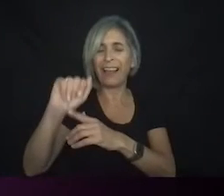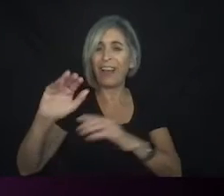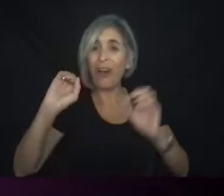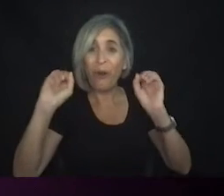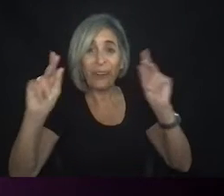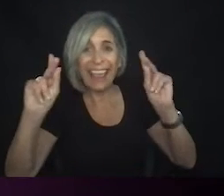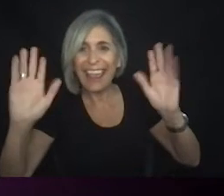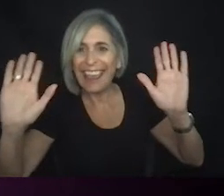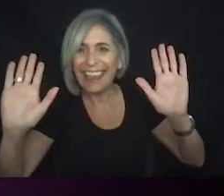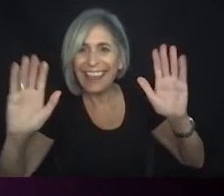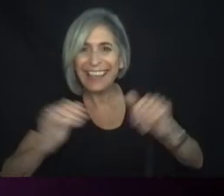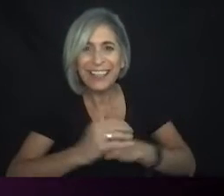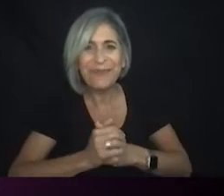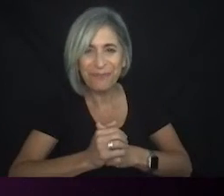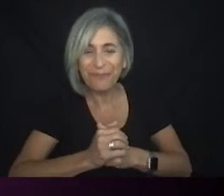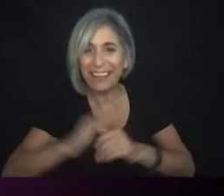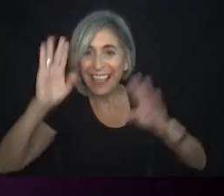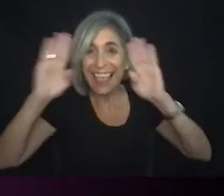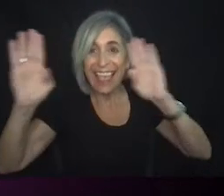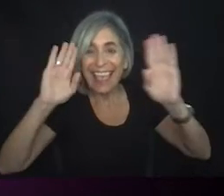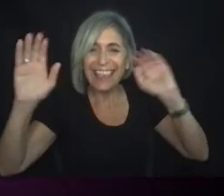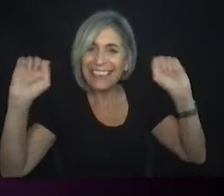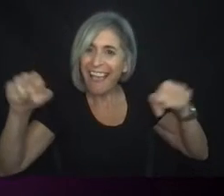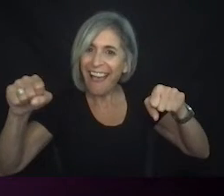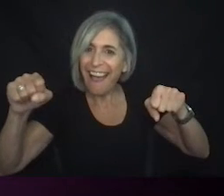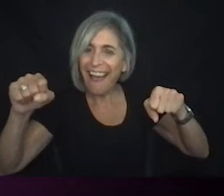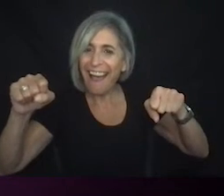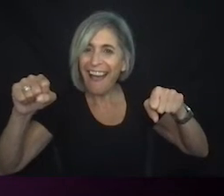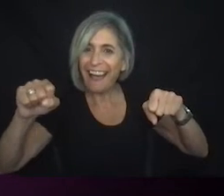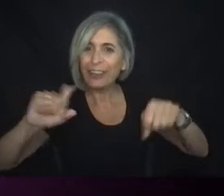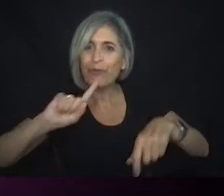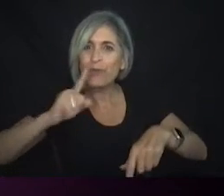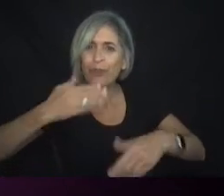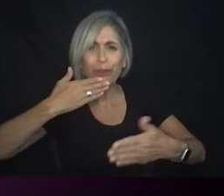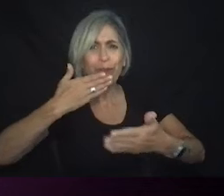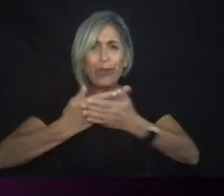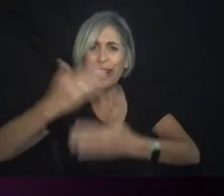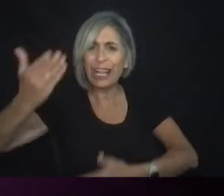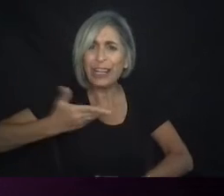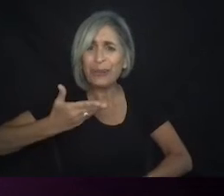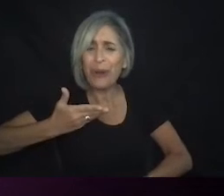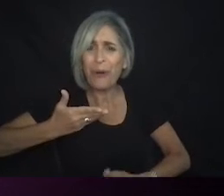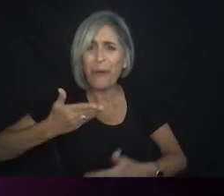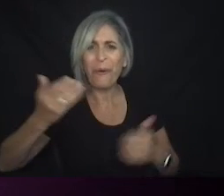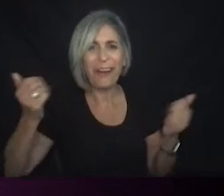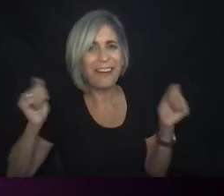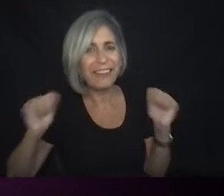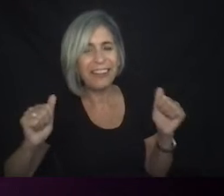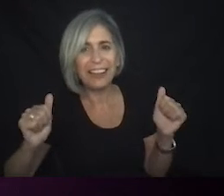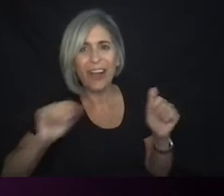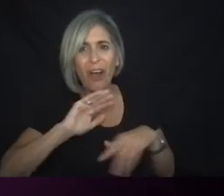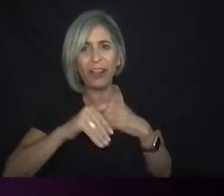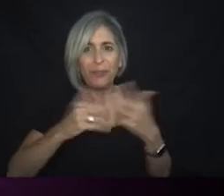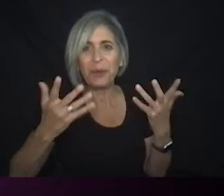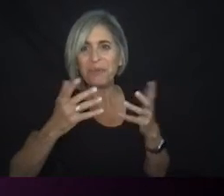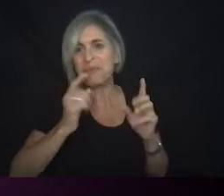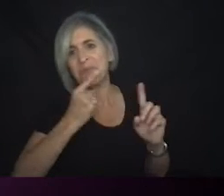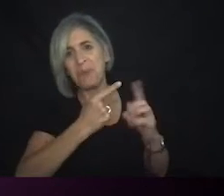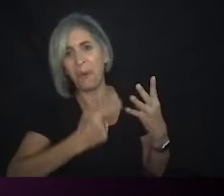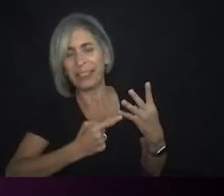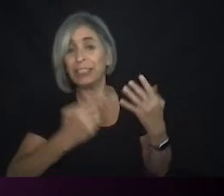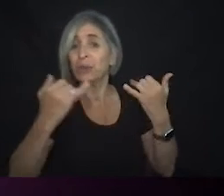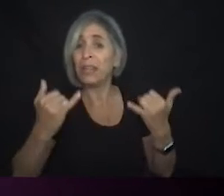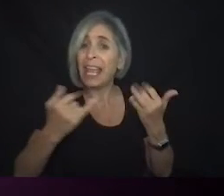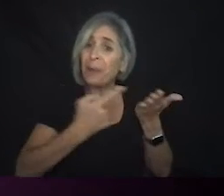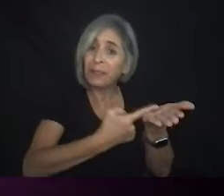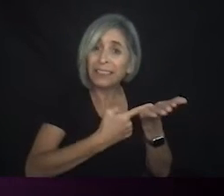All right. Hey, so yeah, this was a really good intro. He kind of covered all the hot points. Today we're going to be